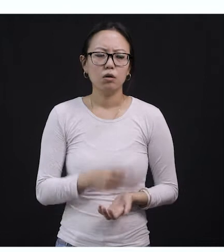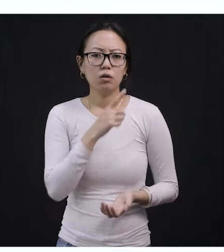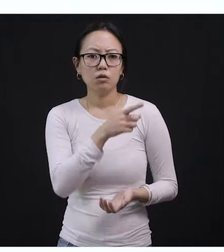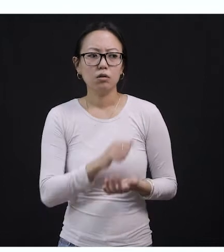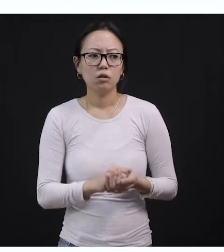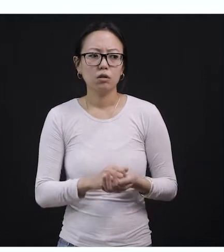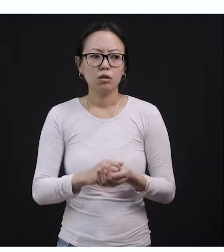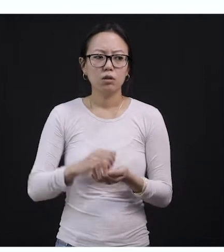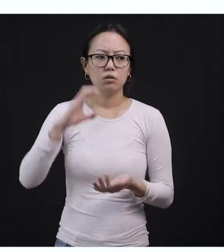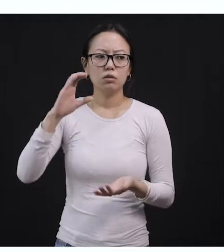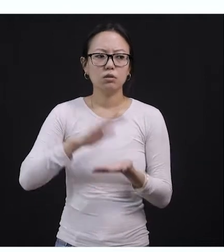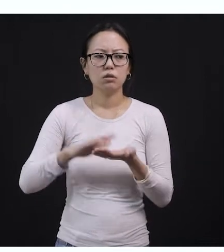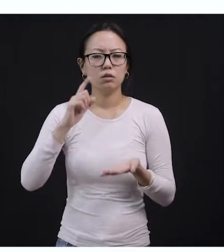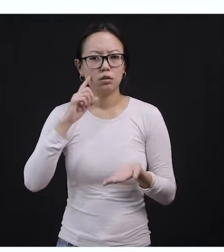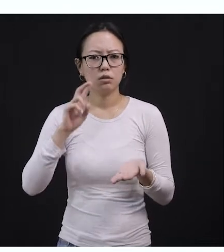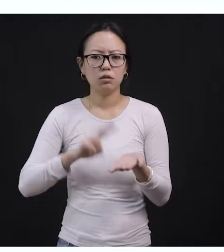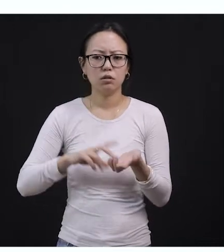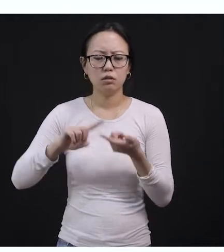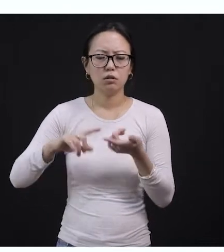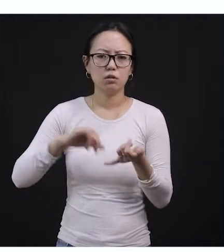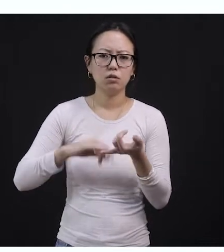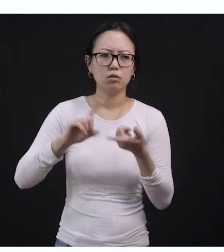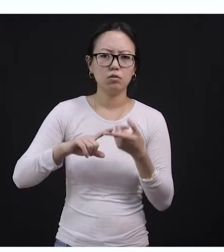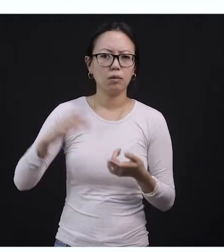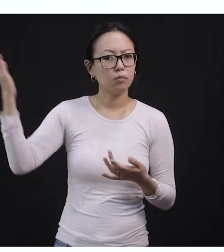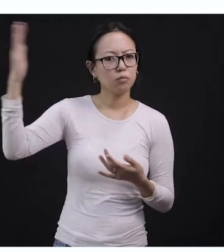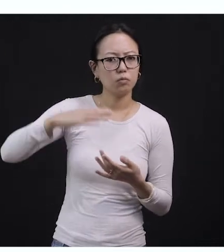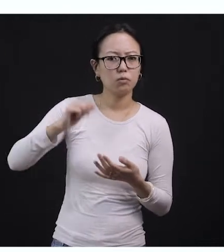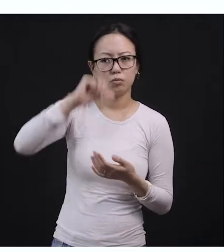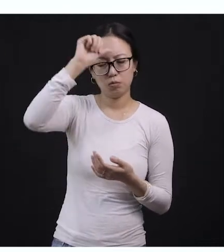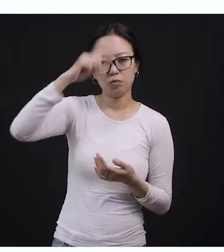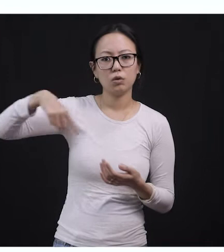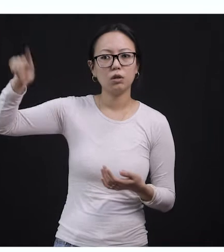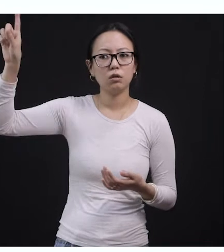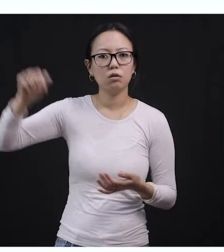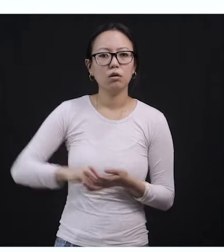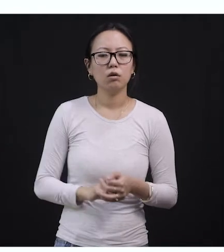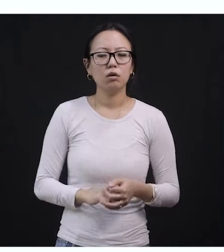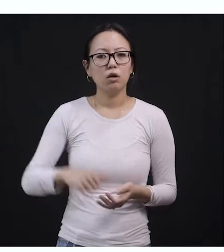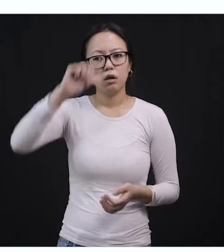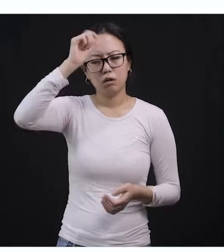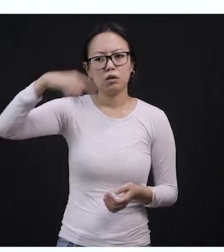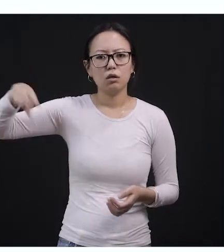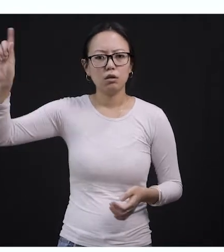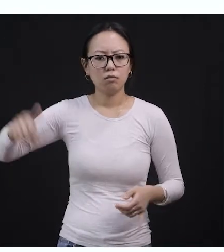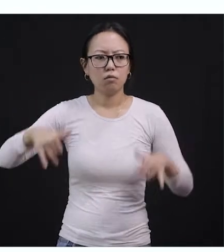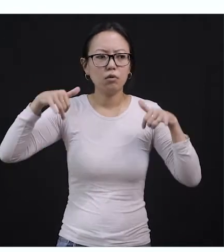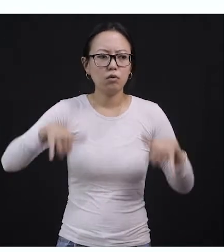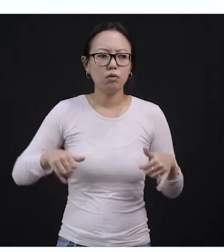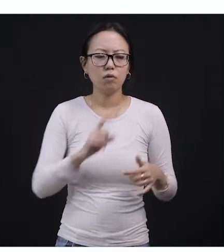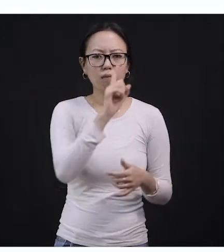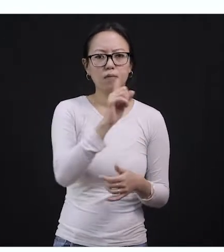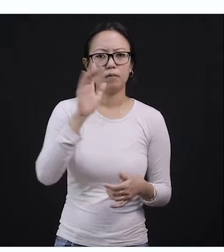630 AD, and he lived for 15 years in India. Okay, that was in the area of